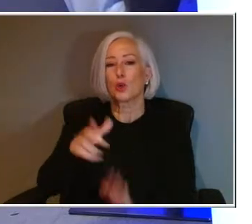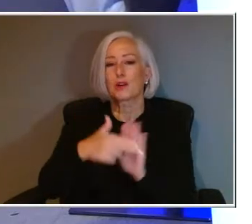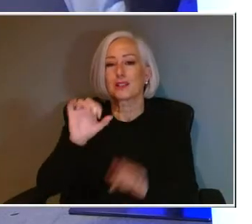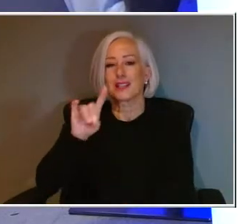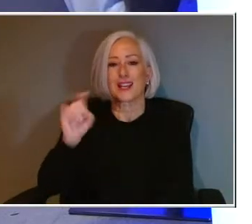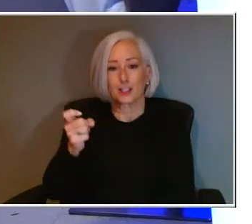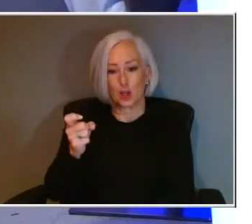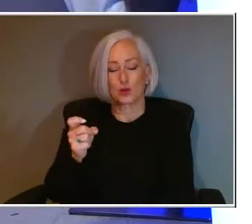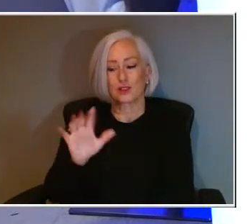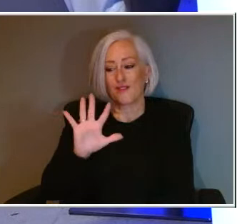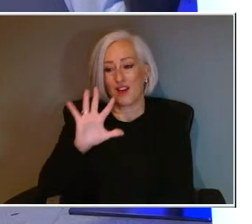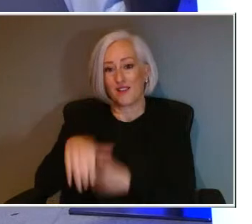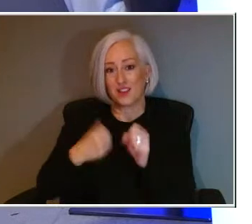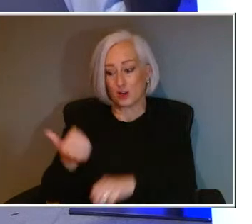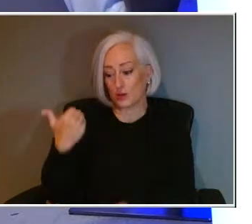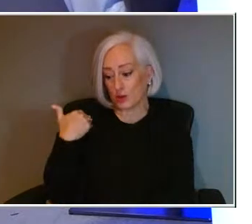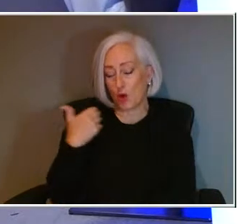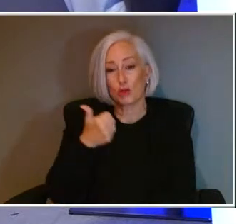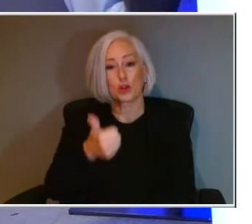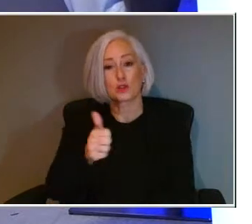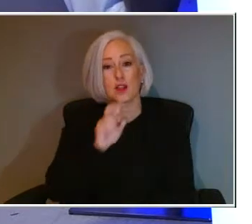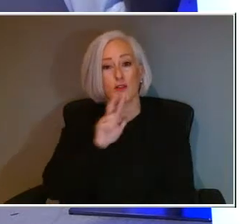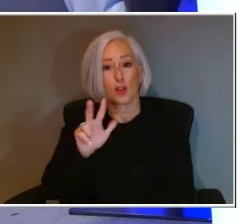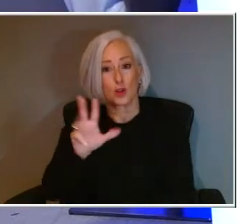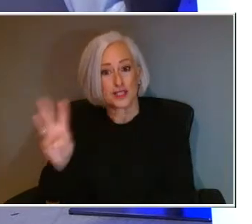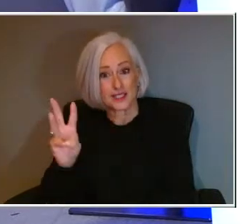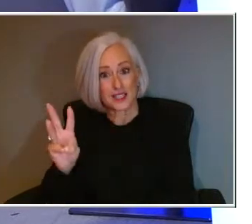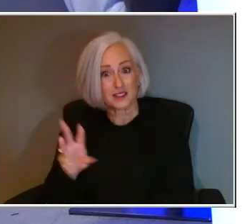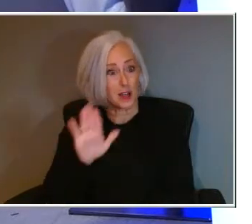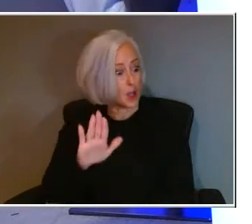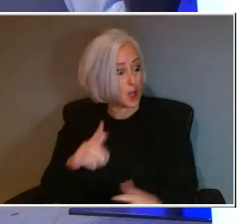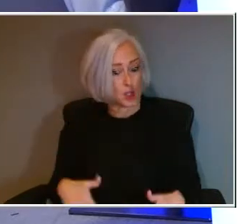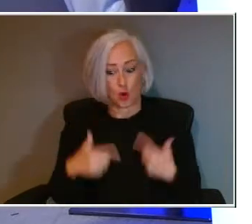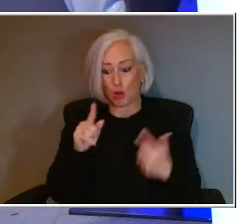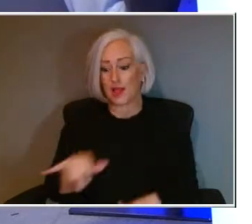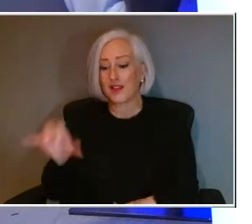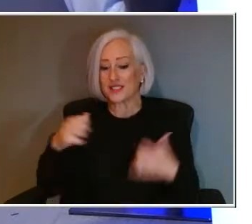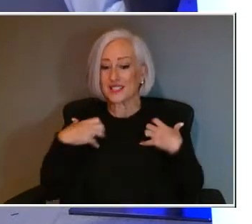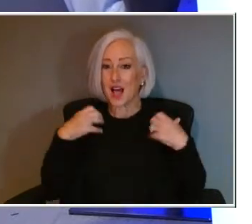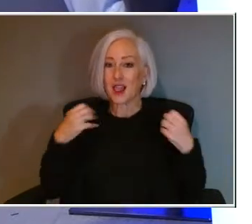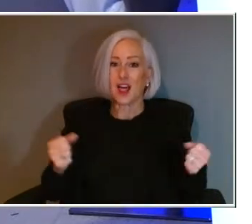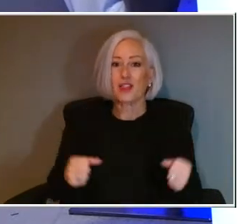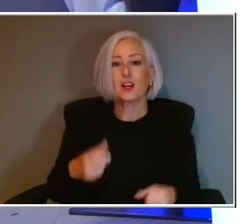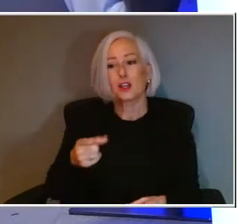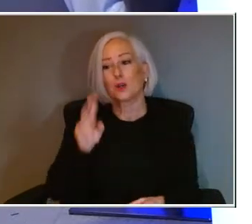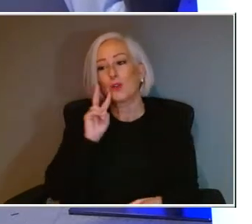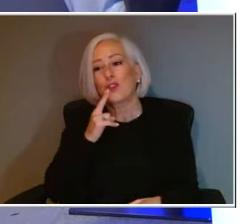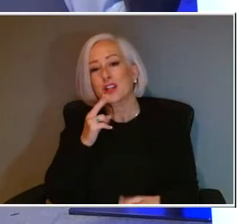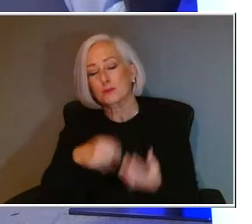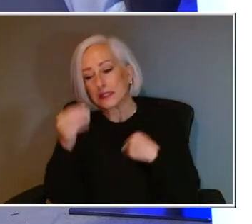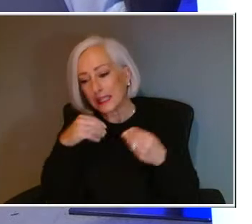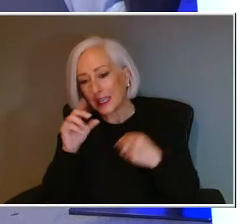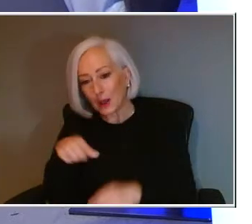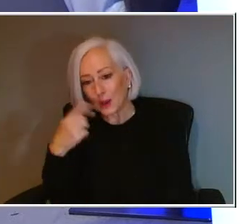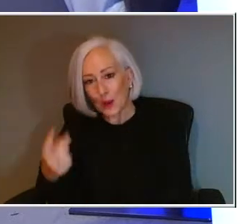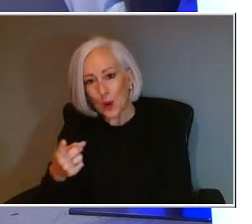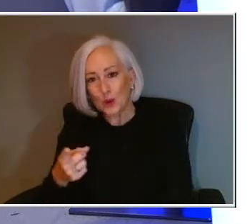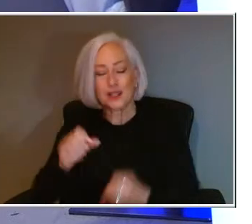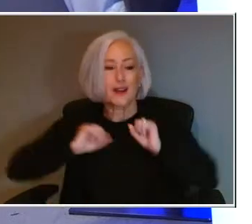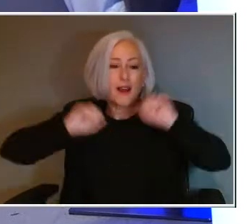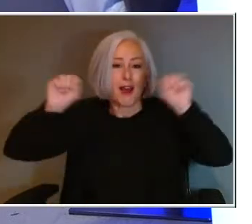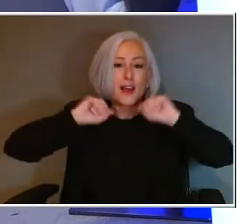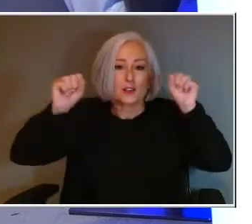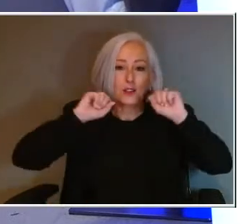old. As far as lifestyle goes, you had a very healthy lifestyle. You said you're vegetarian, you exercise, you were